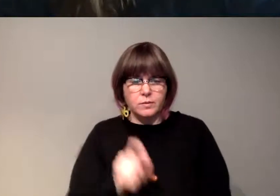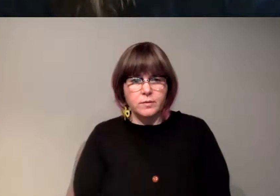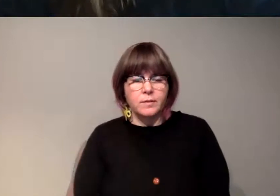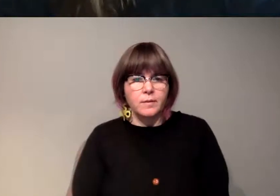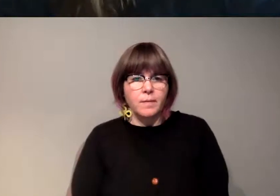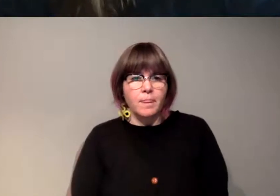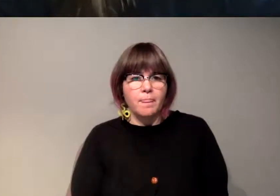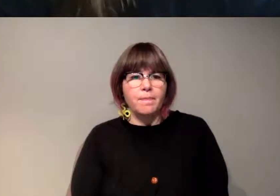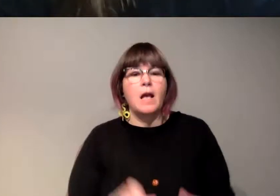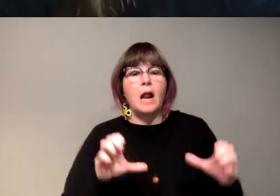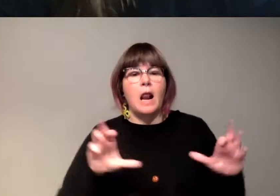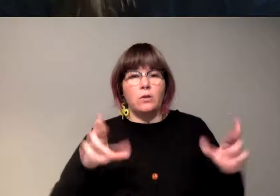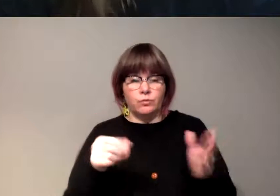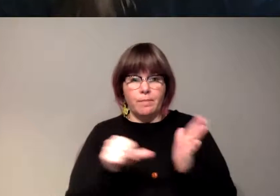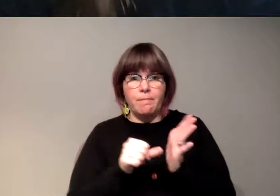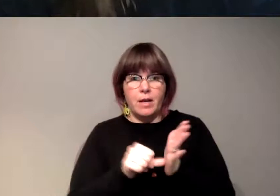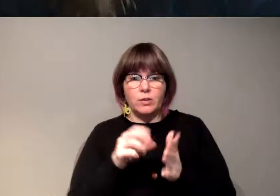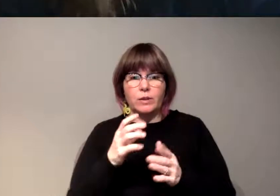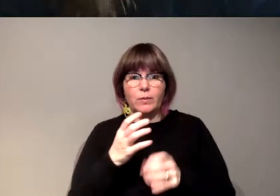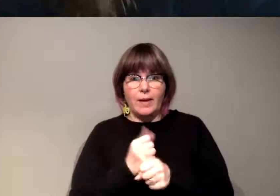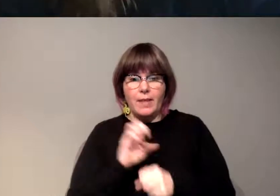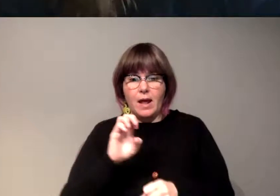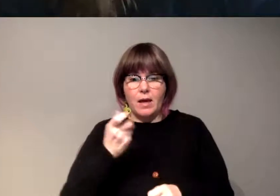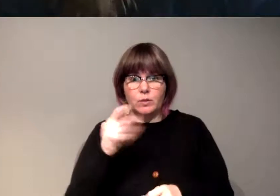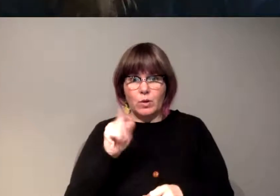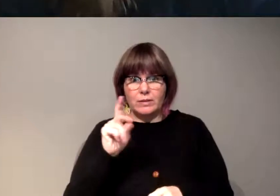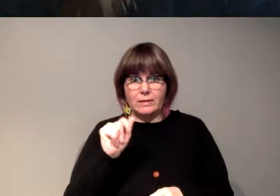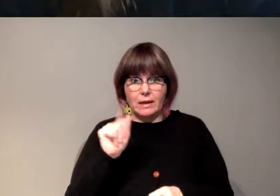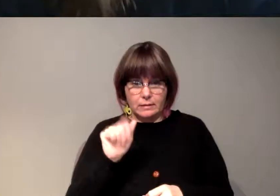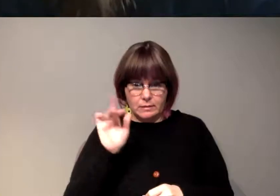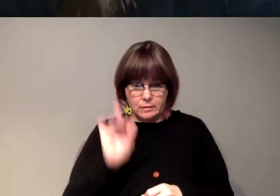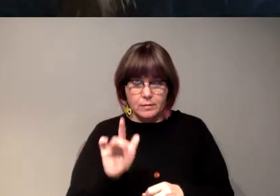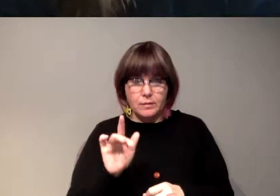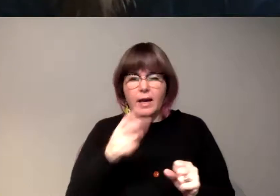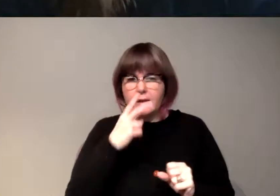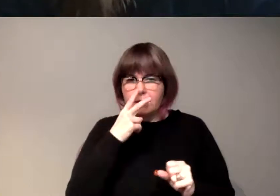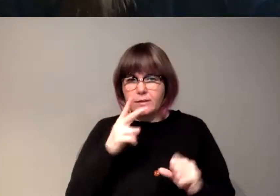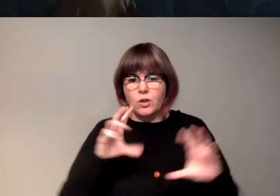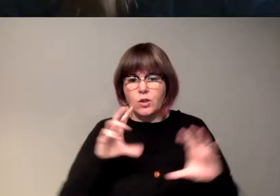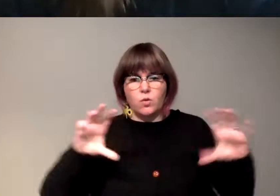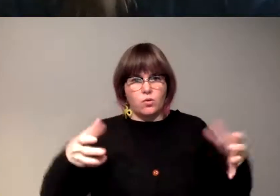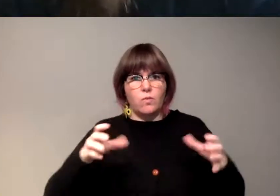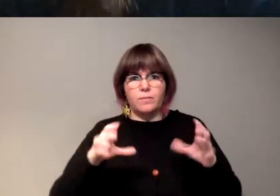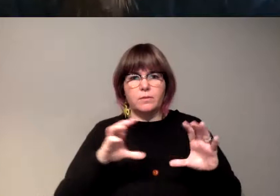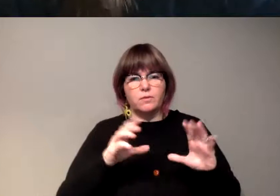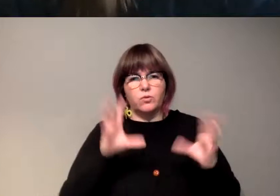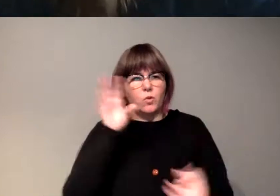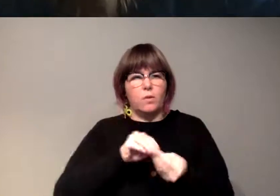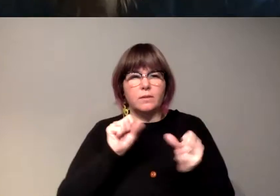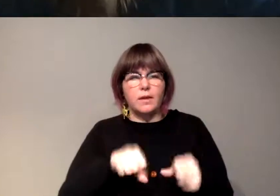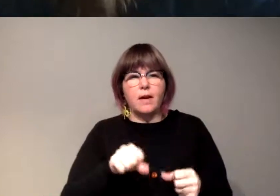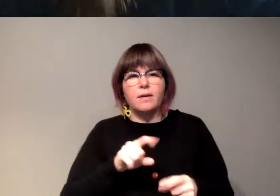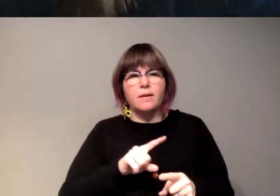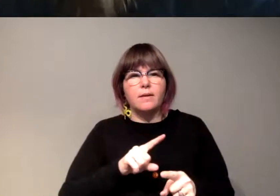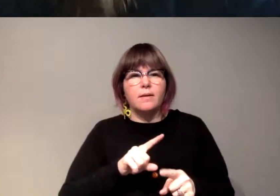So on the classroom page, when you get that data export, you can see the group's classification totals. But like I said, that will be for